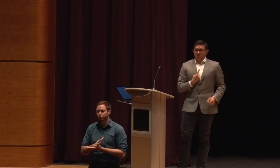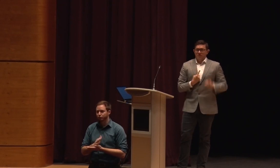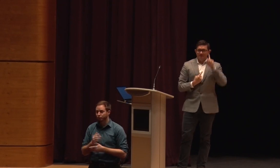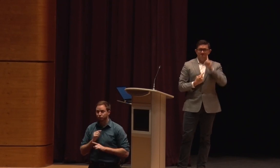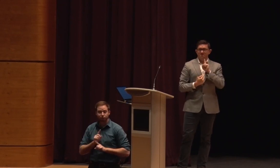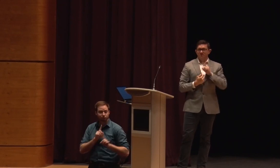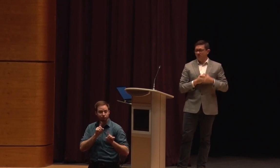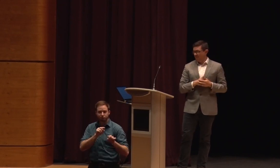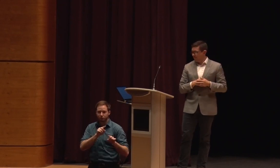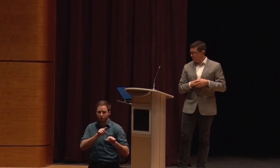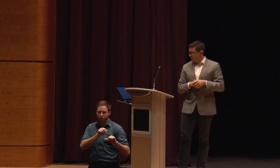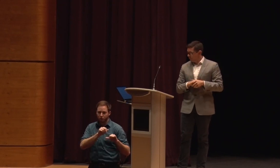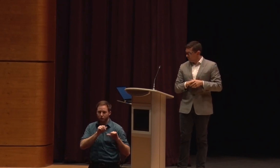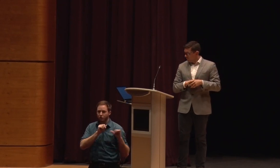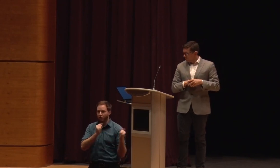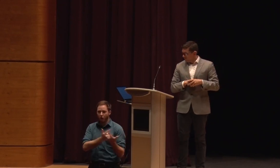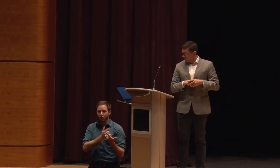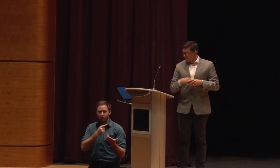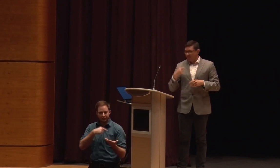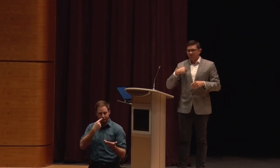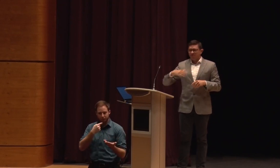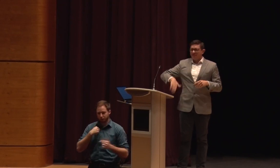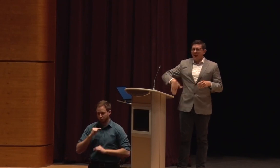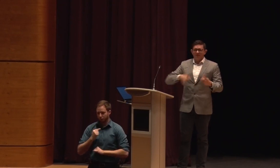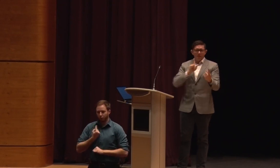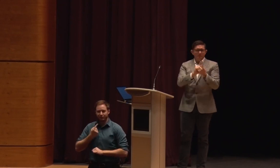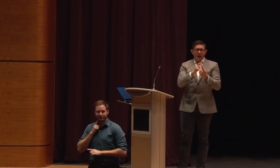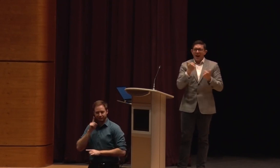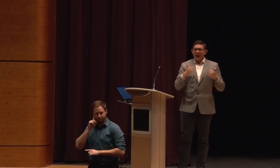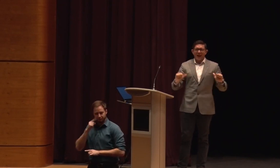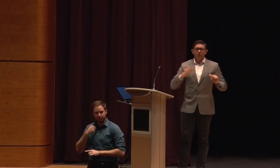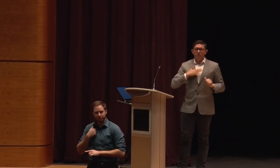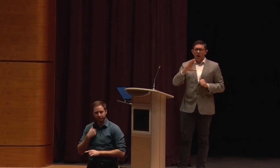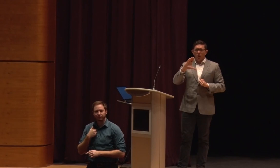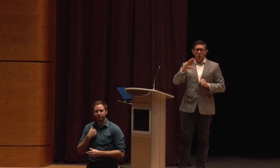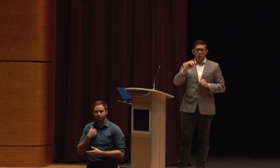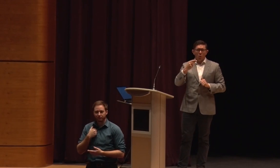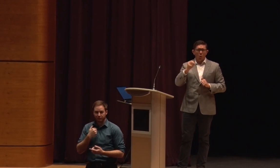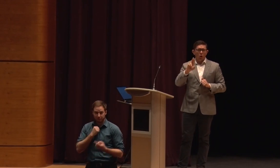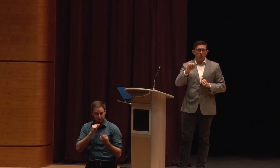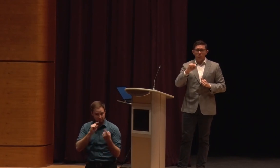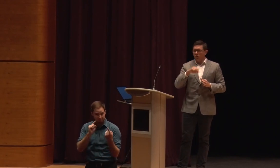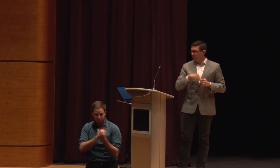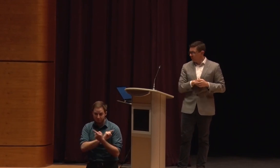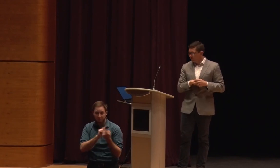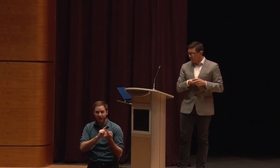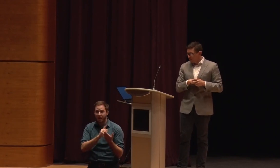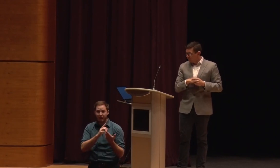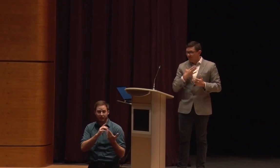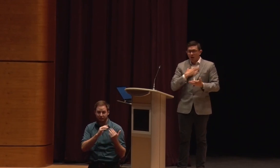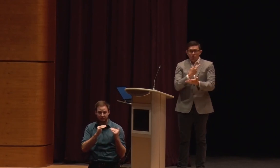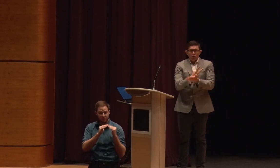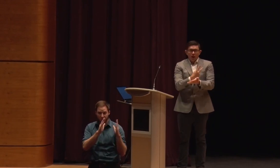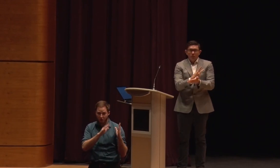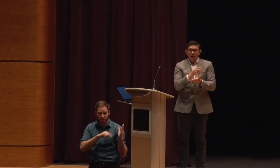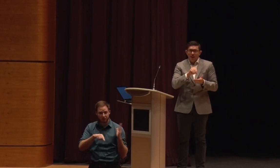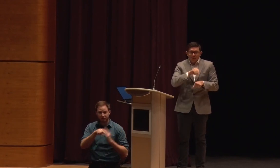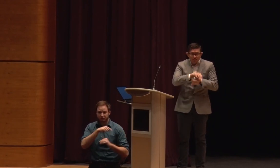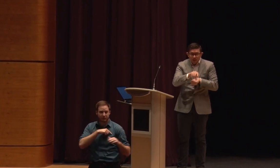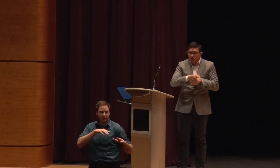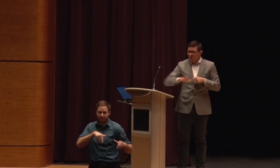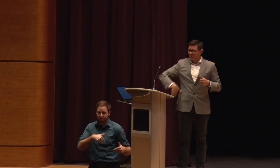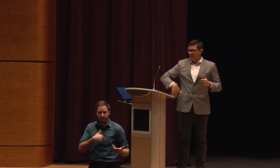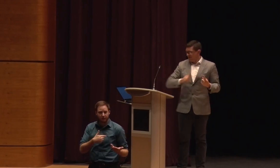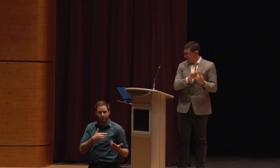all-hearing school. I was the only deaf individual there. I haven't met any of my cohort,